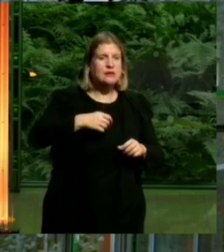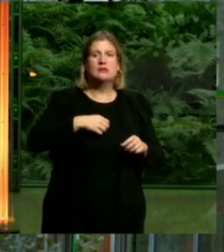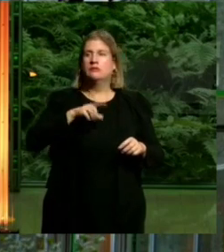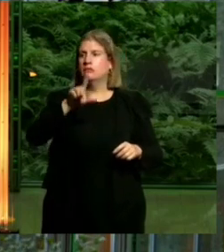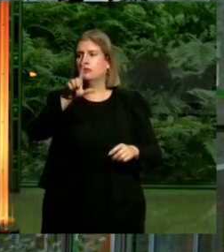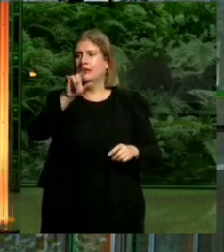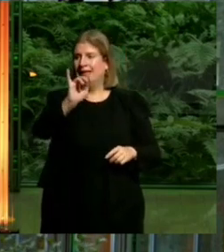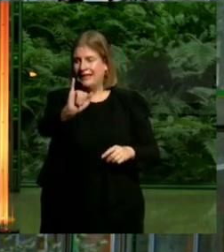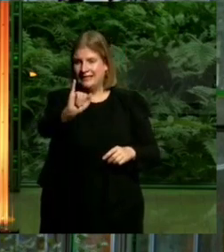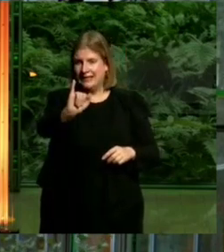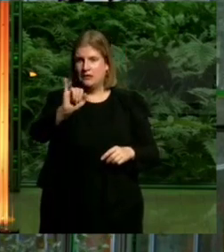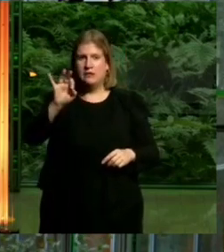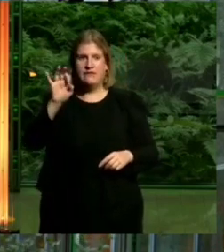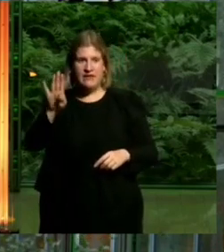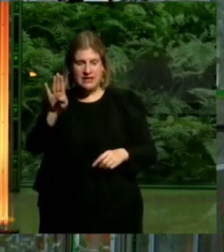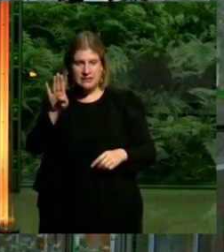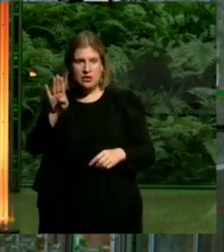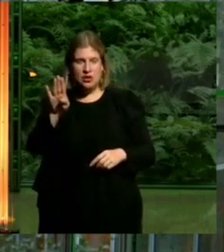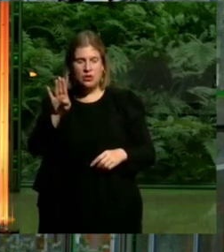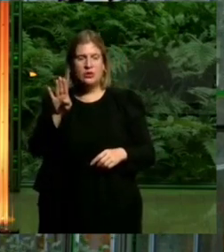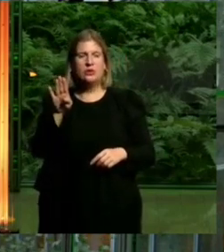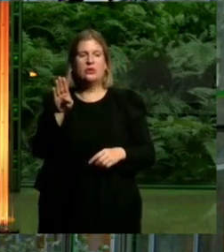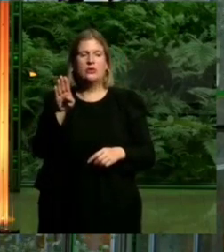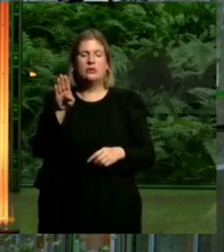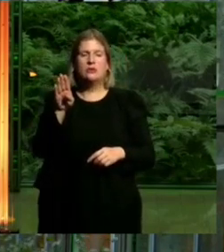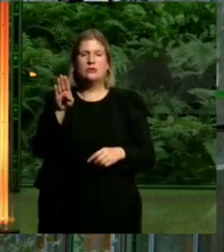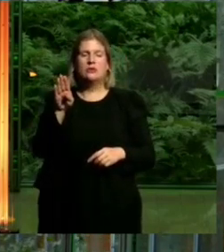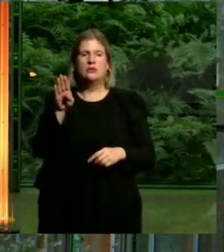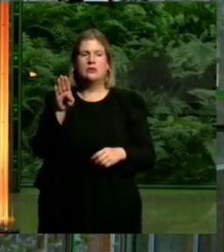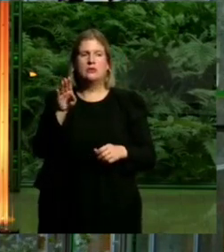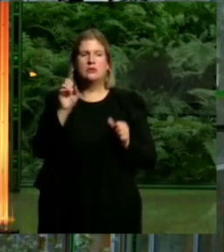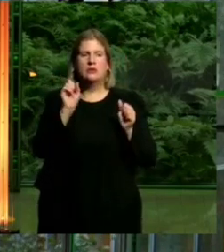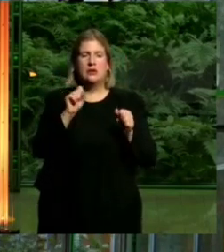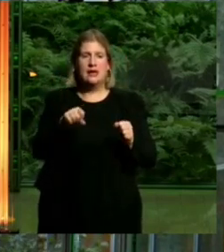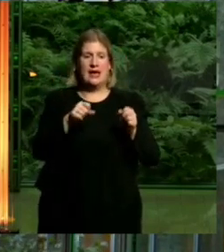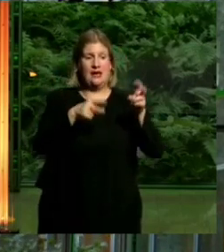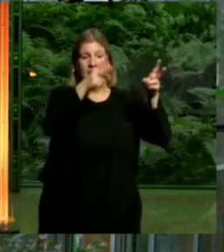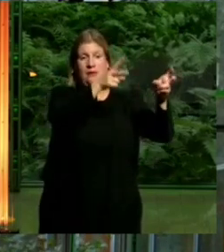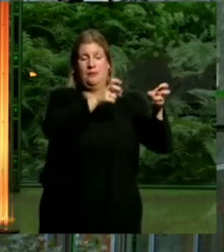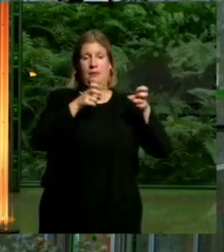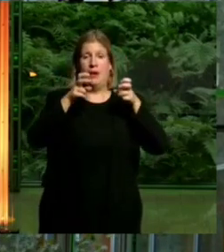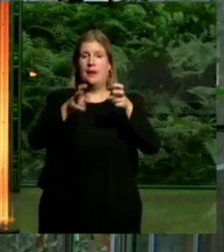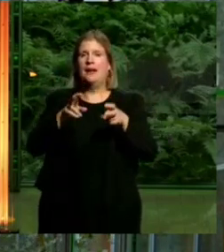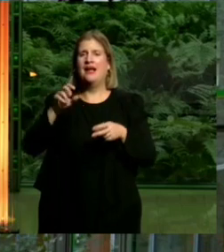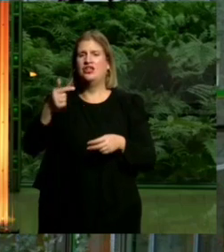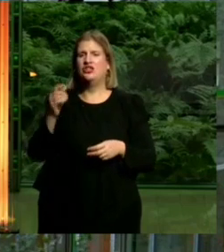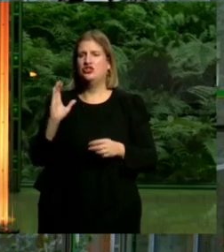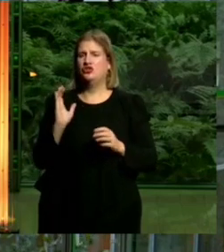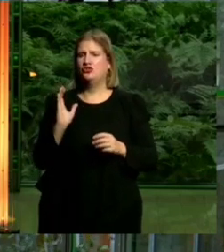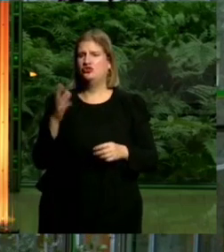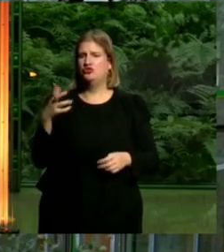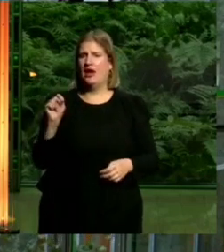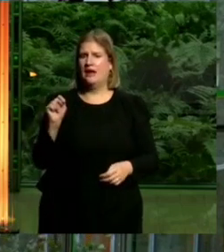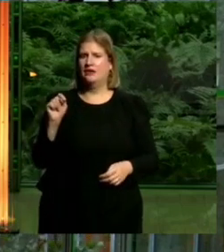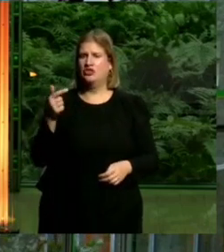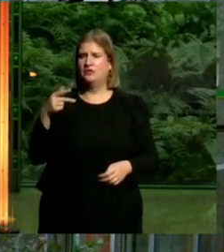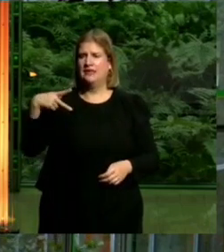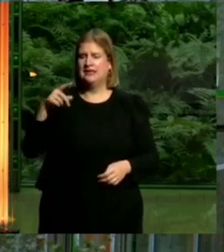scrape a Facebook page, and then have ChatGPT apply the logic to that scraped